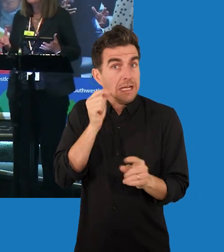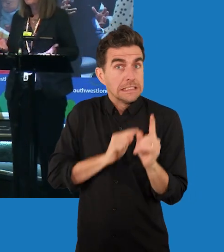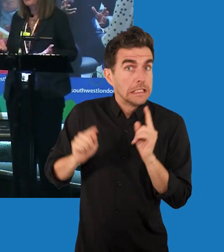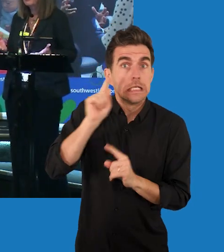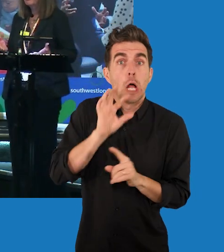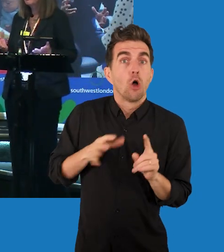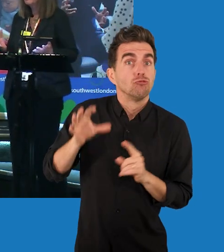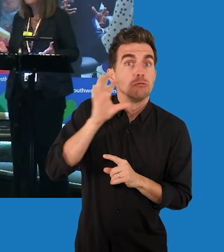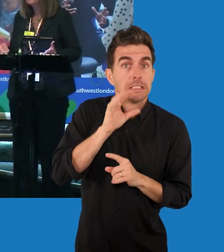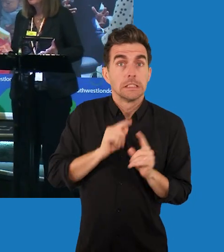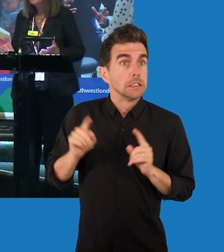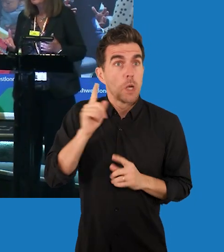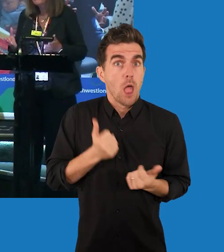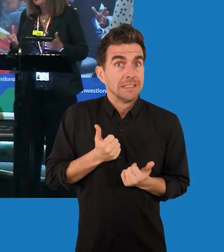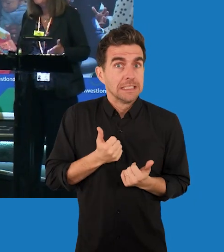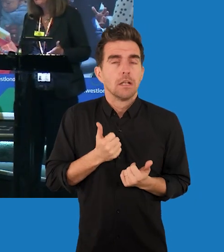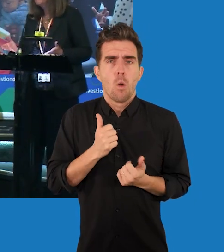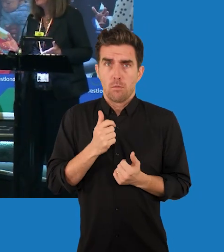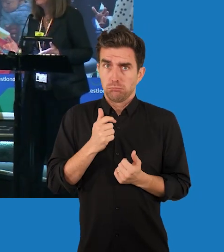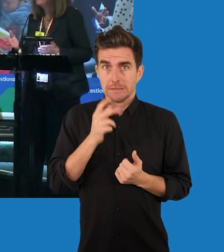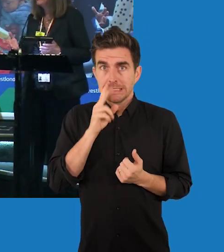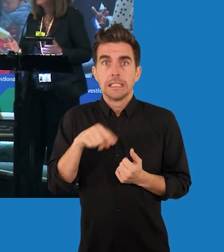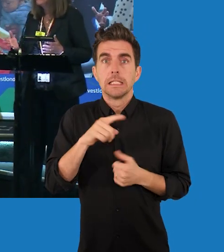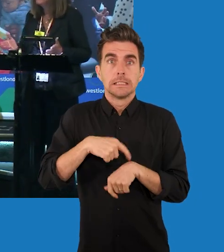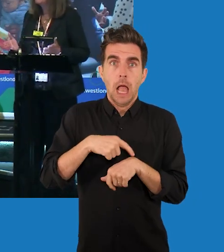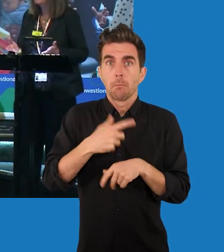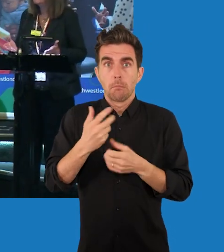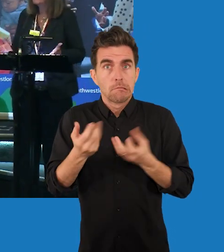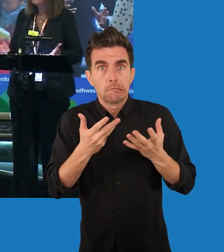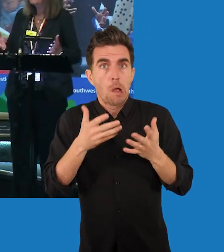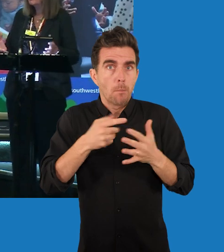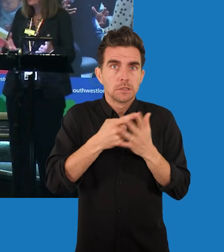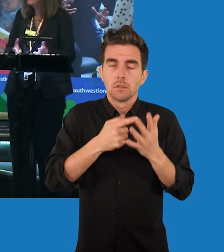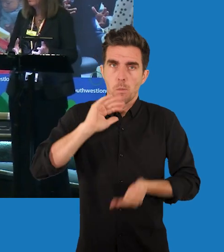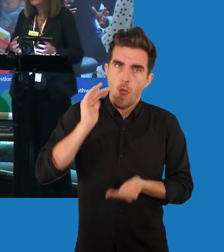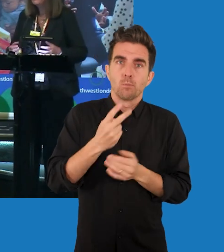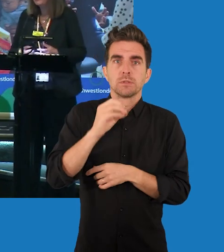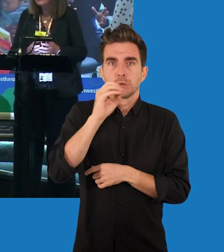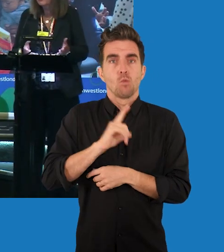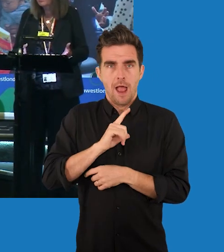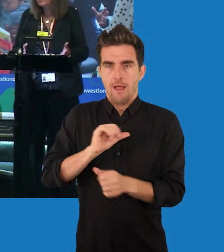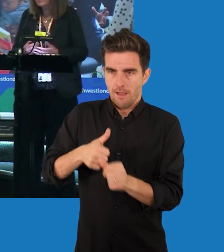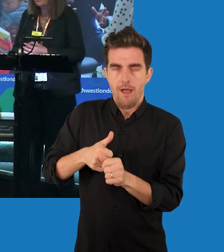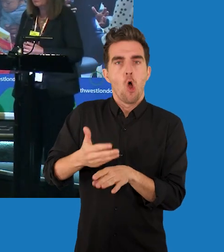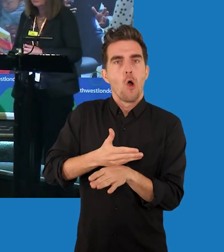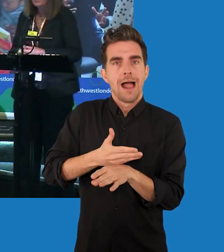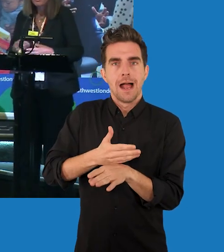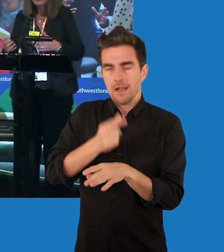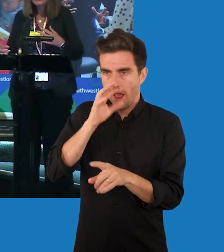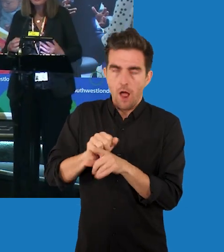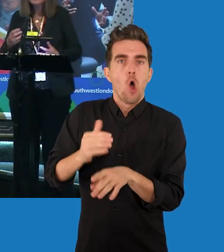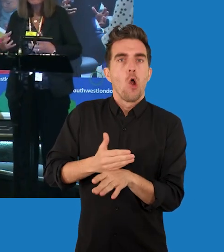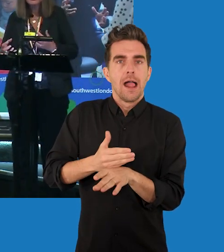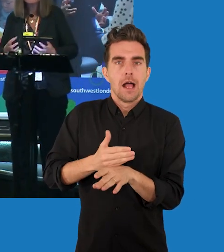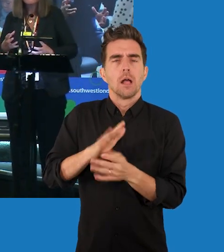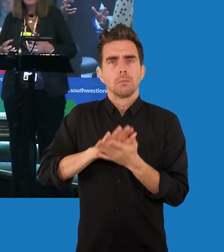and what they're showing is that it reduces by 20% the amount of time people go into hospital because they're caught early and they know that this has happened. But it